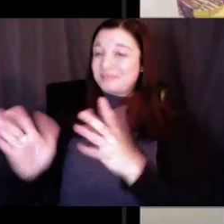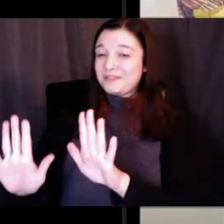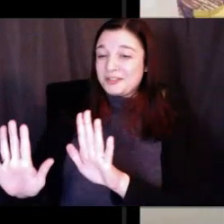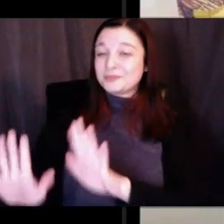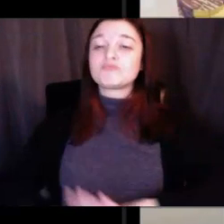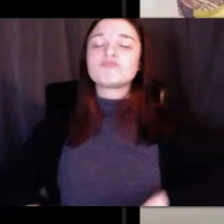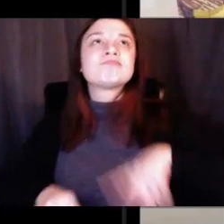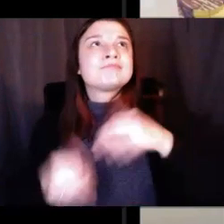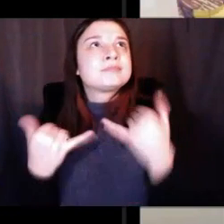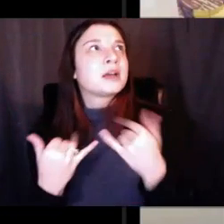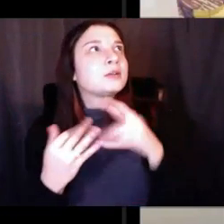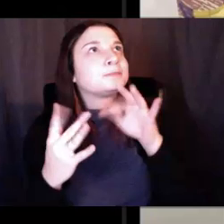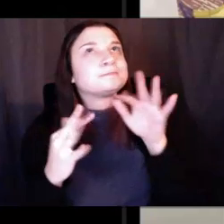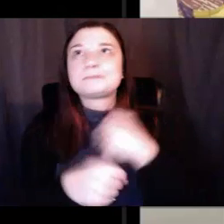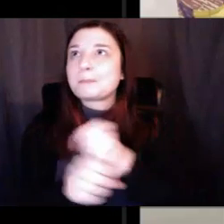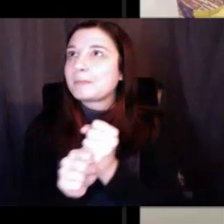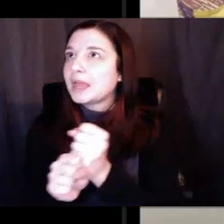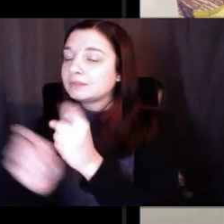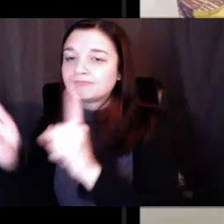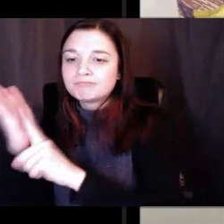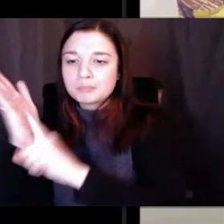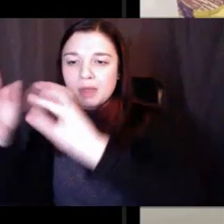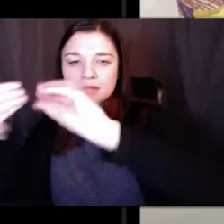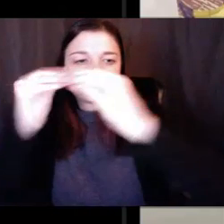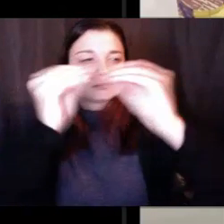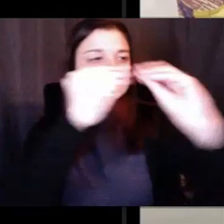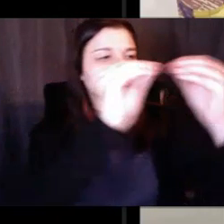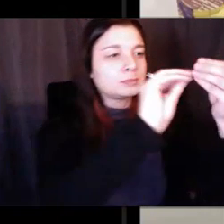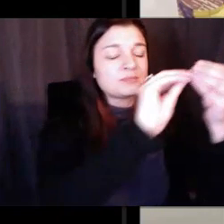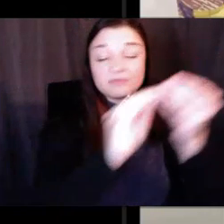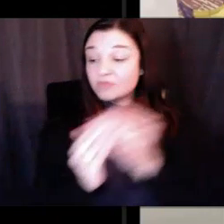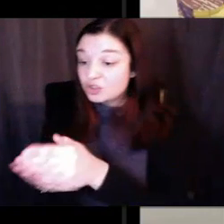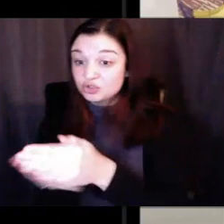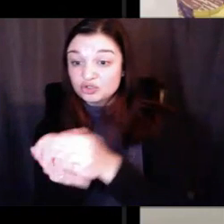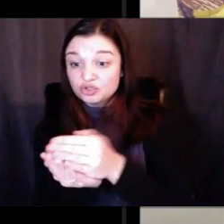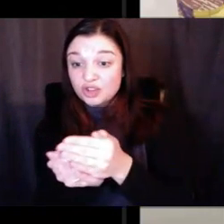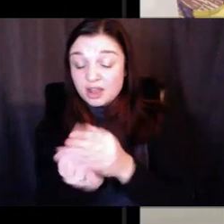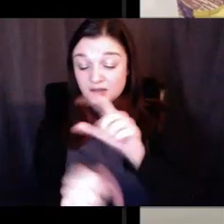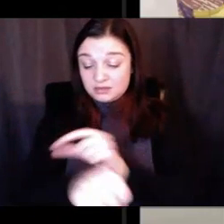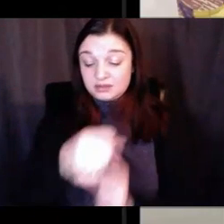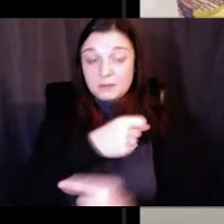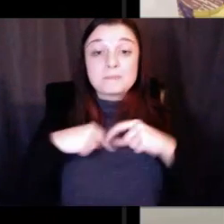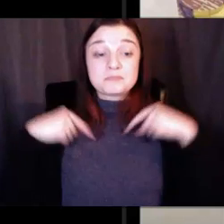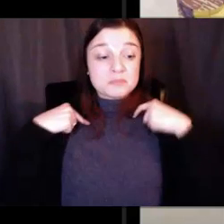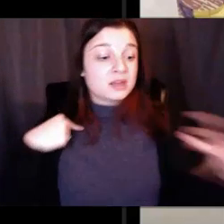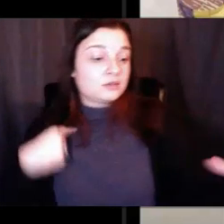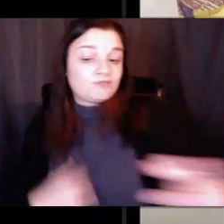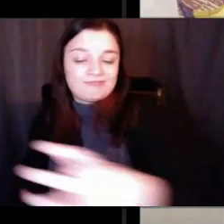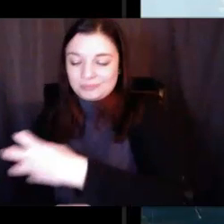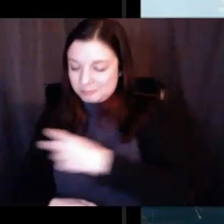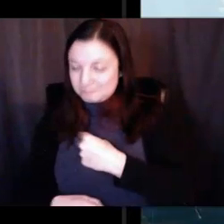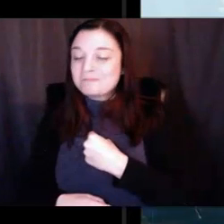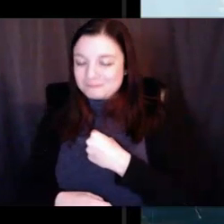Lola makes a string of bells. She finds shells and some old beads. She even makes a little Mary Mary.